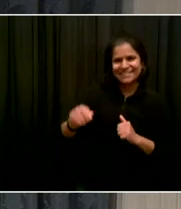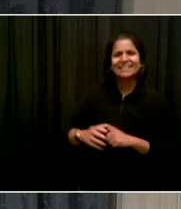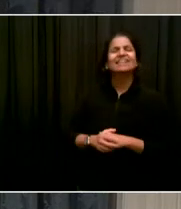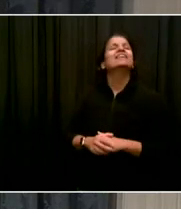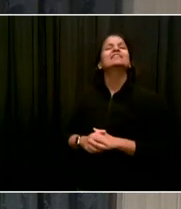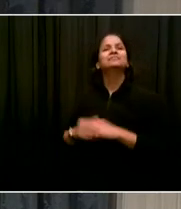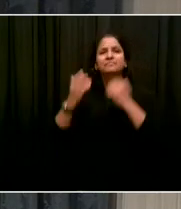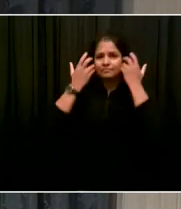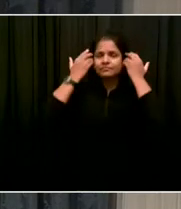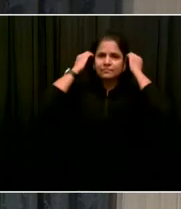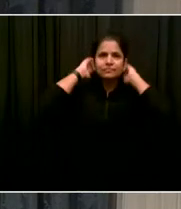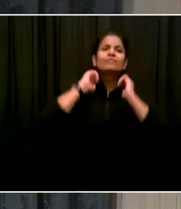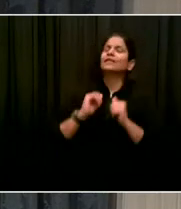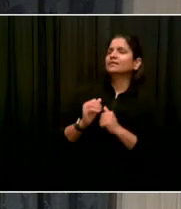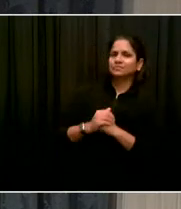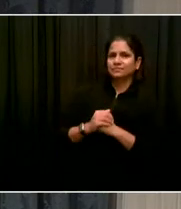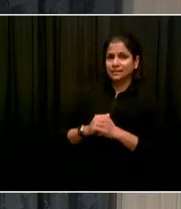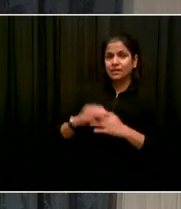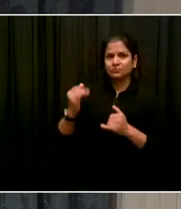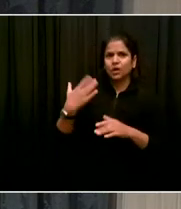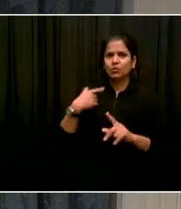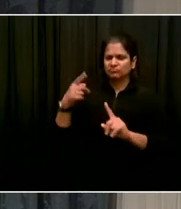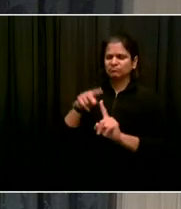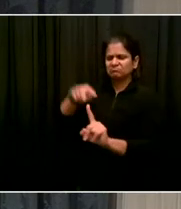you've spoken about this before. So, you know, in the beginning,